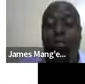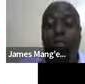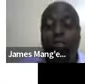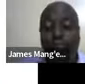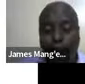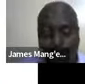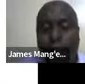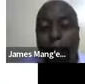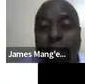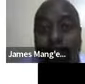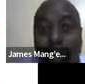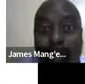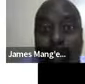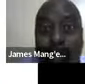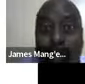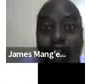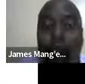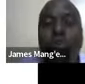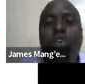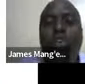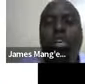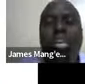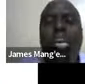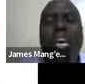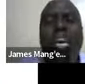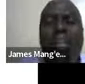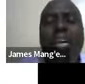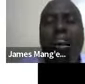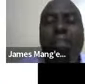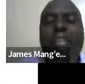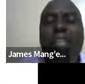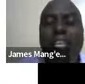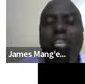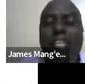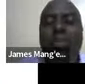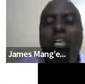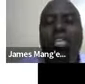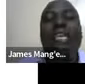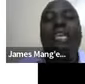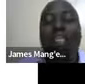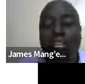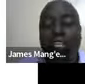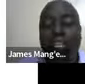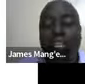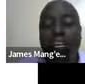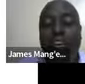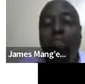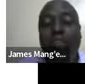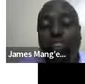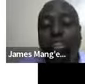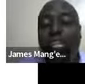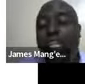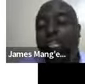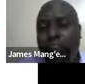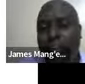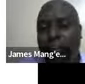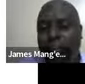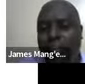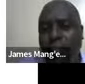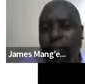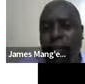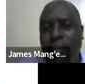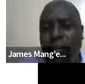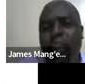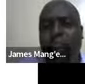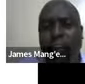physically, personally, who goes to India after 3 years to get a surgery on to change the